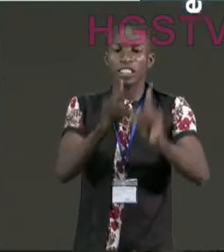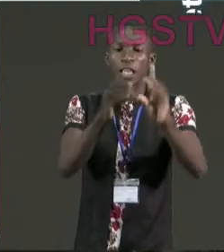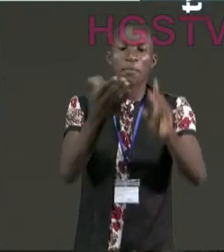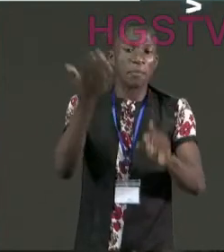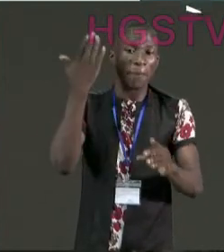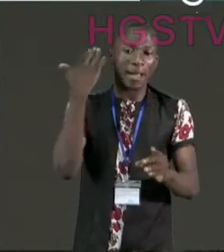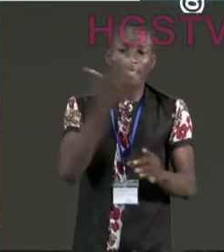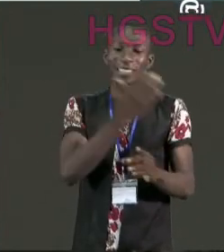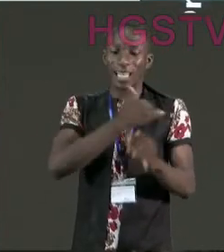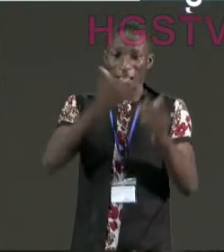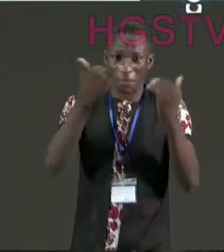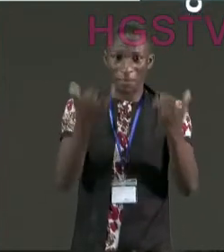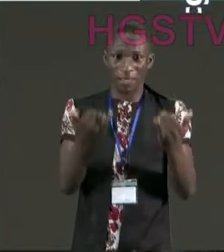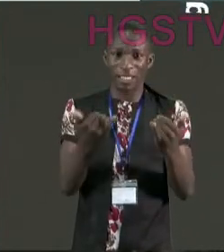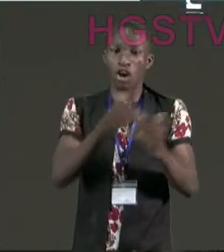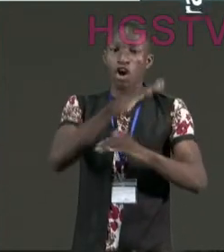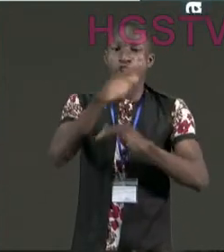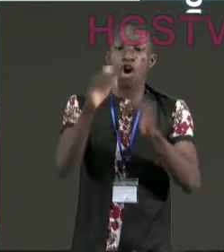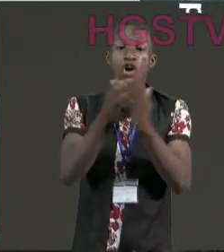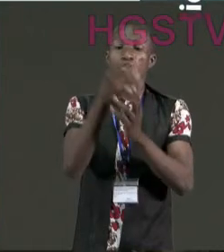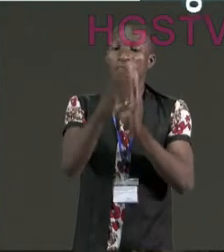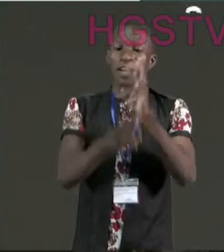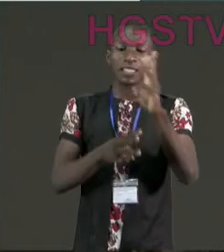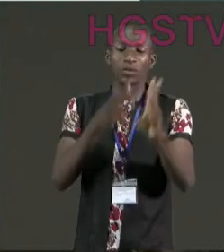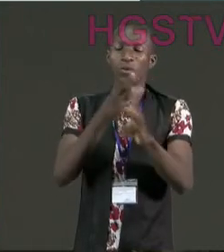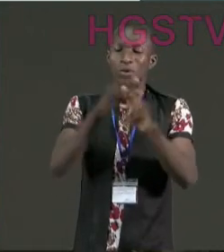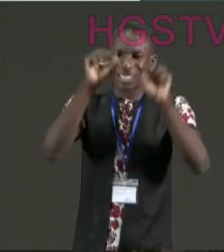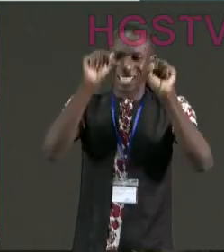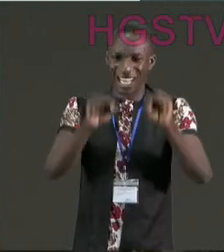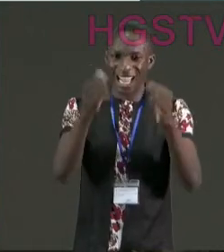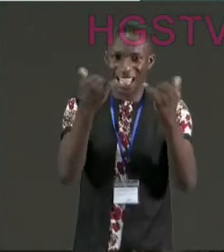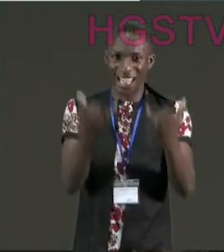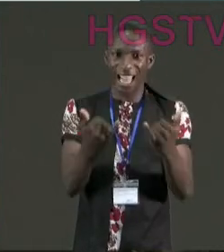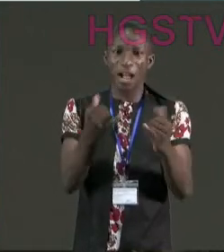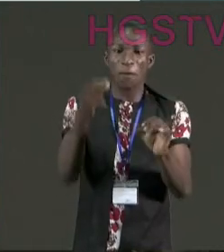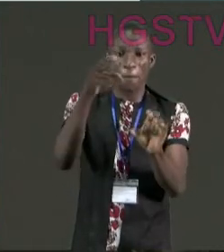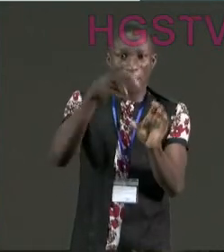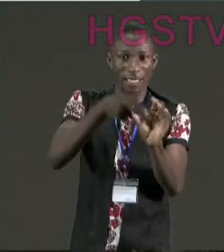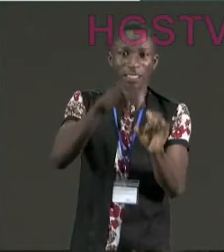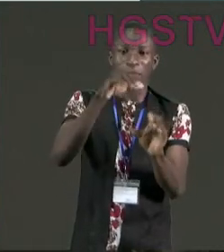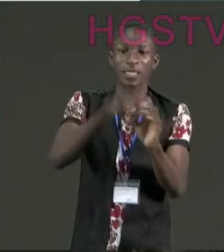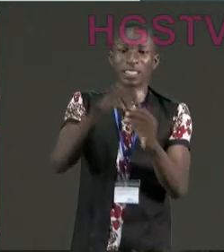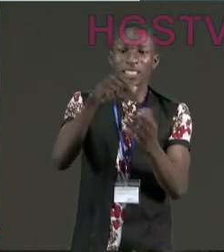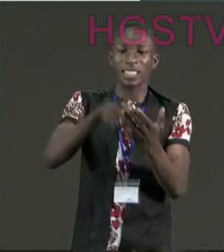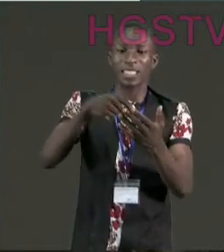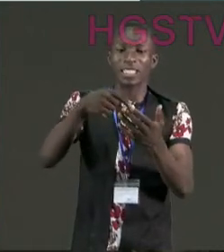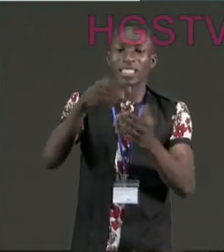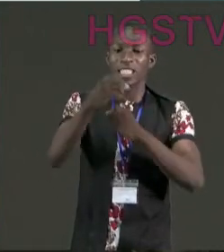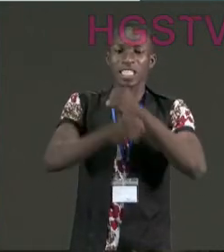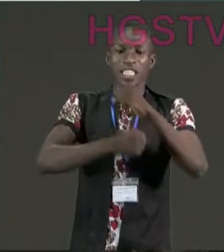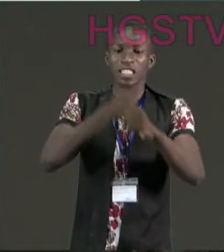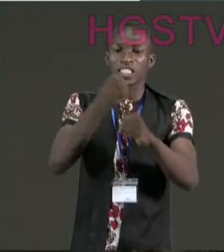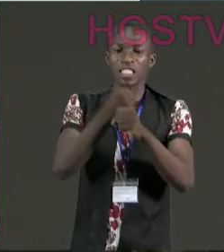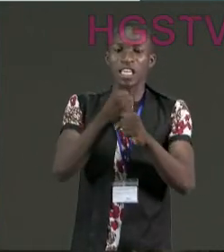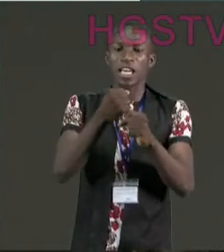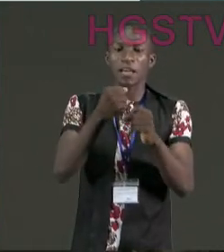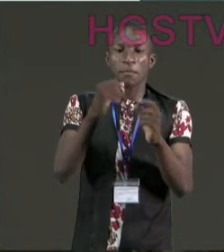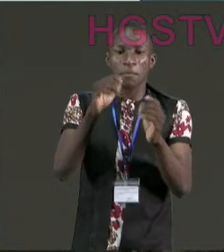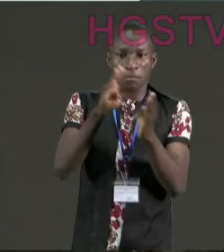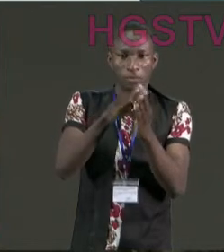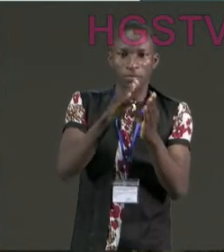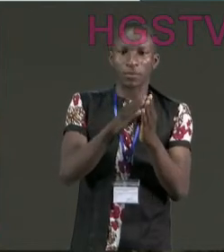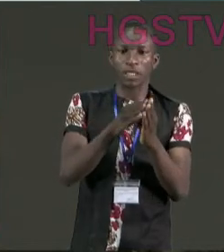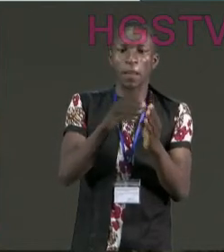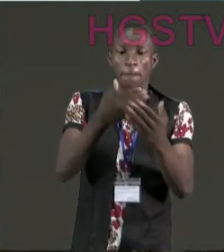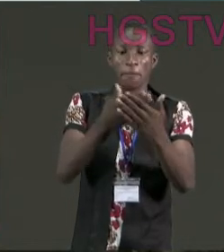the world can now participate with you in this year's conference. Before I